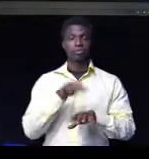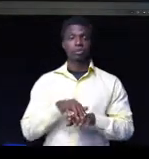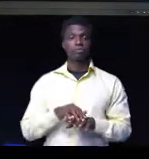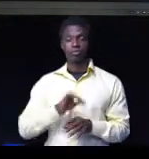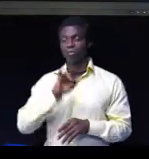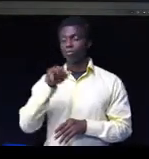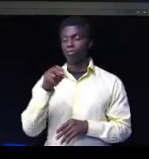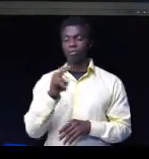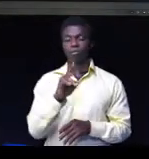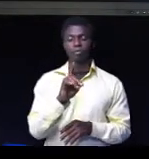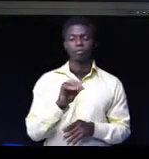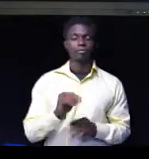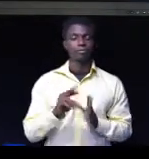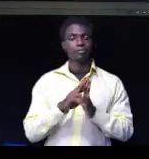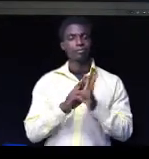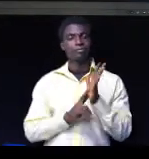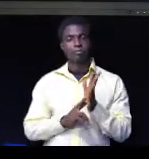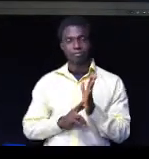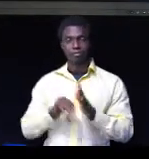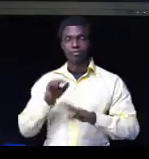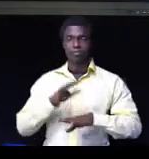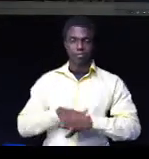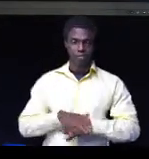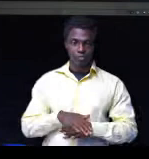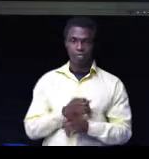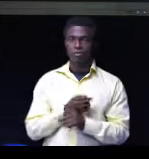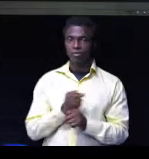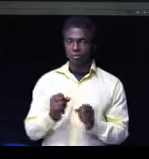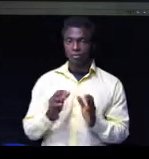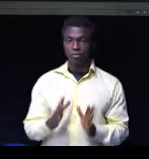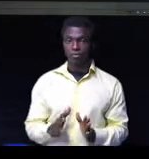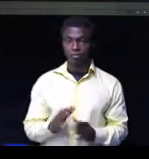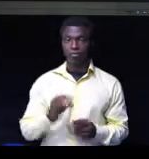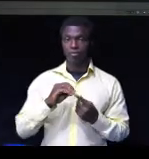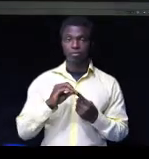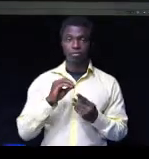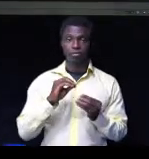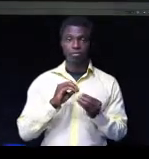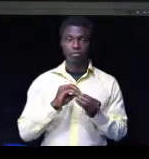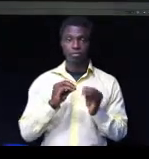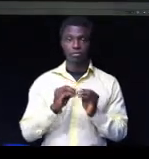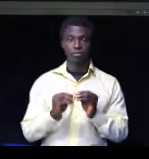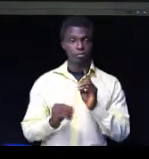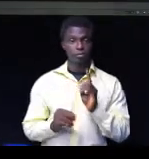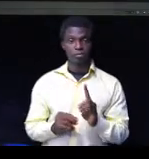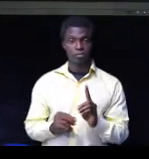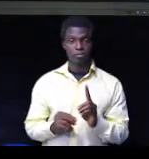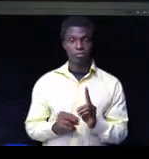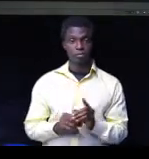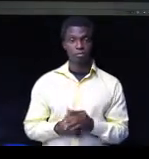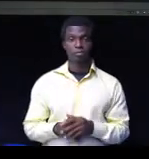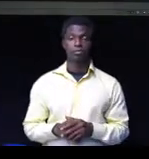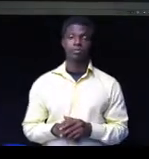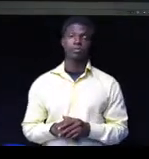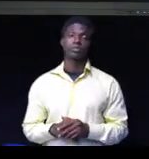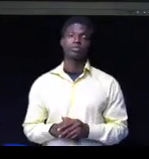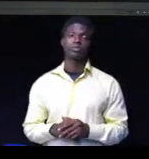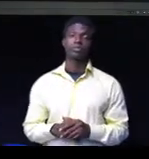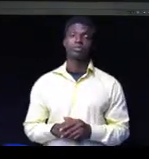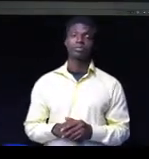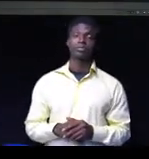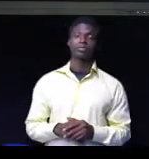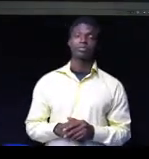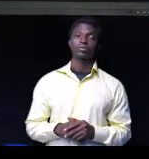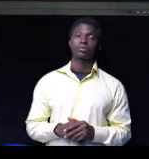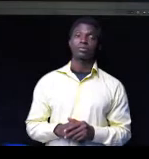Now let's look at judo rules on safety. What are the rules? Number 1, the rules regarding